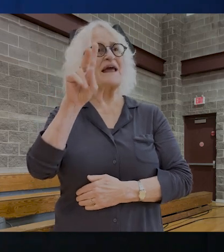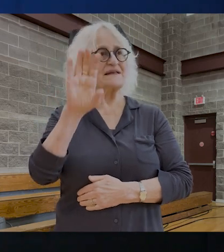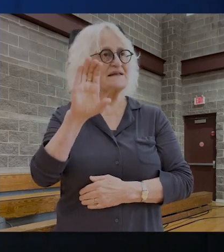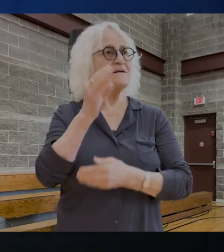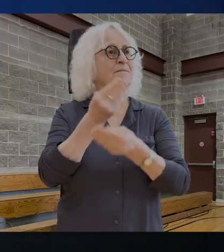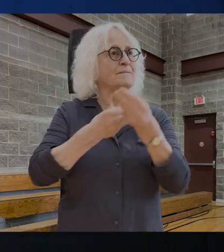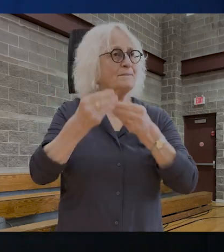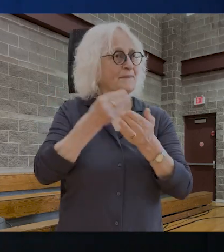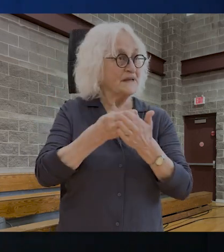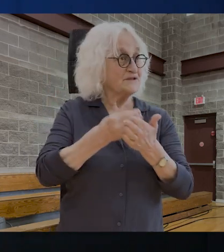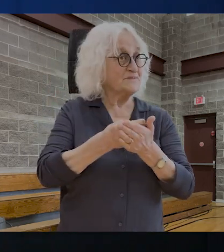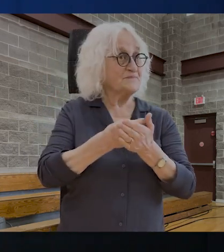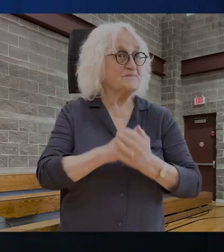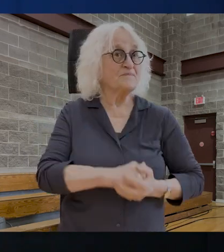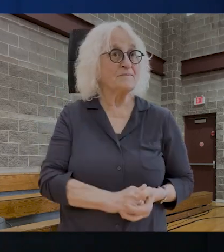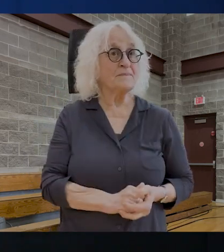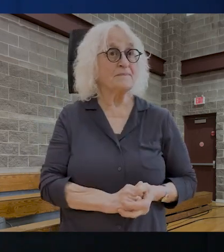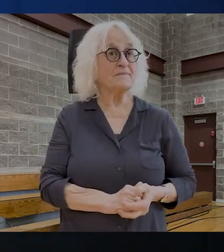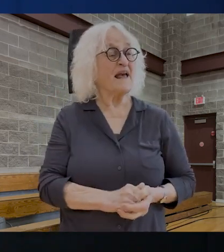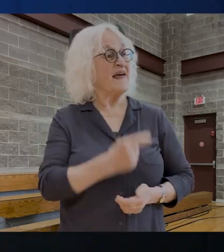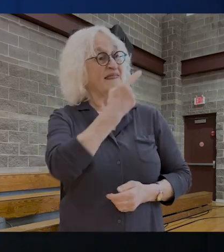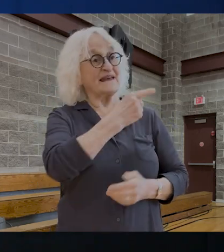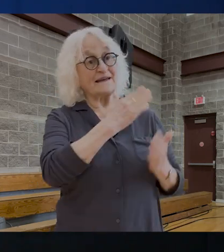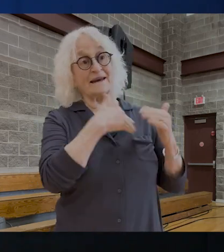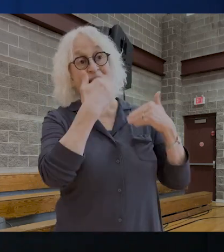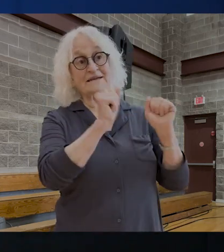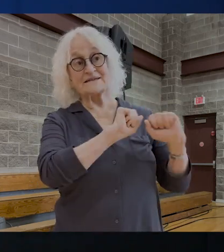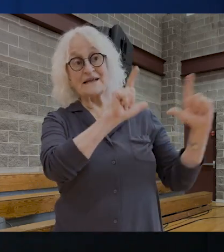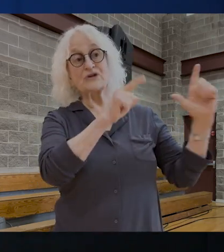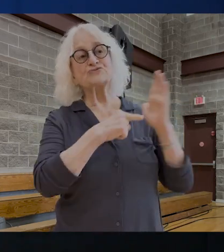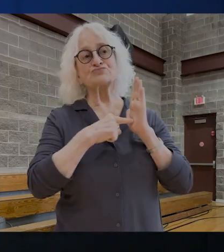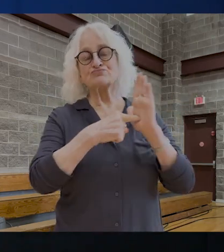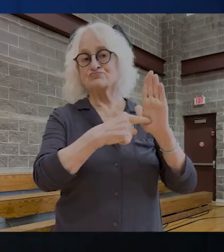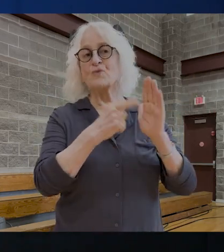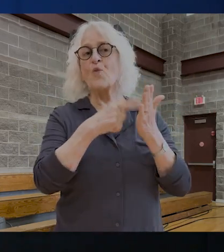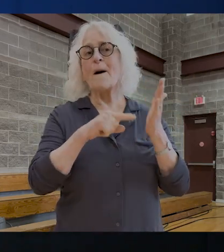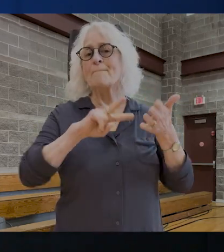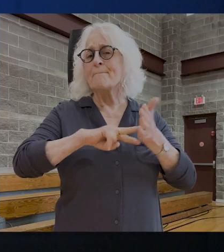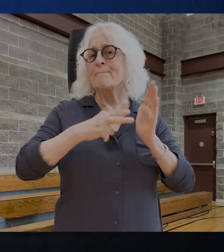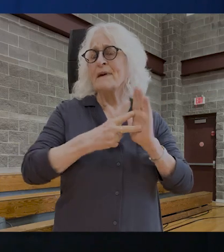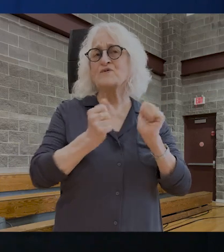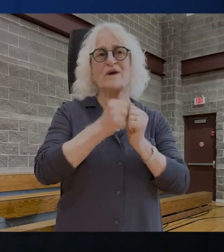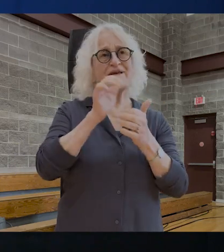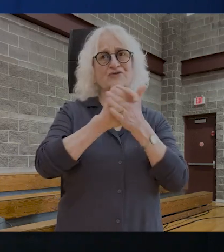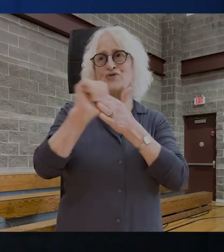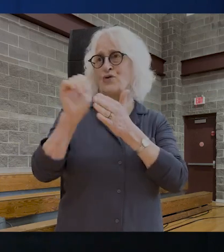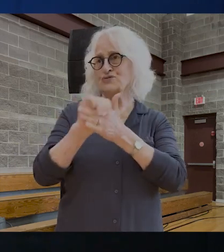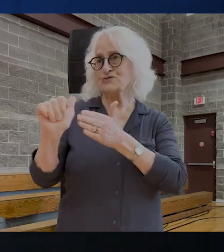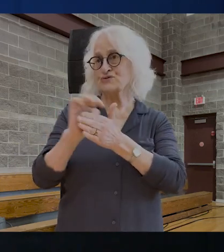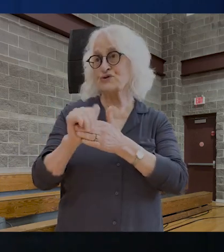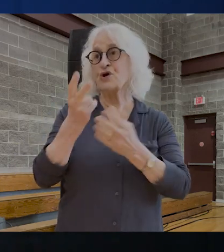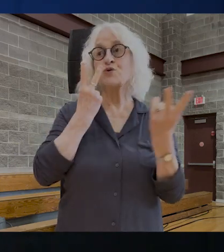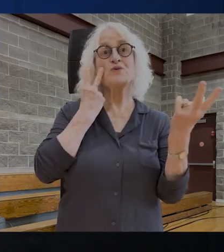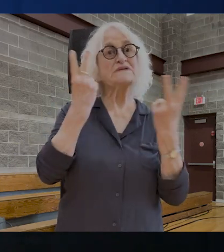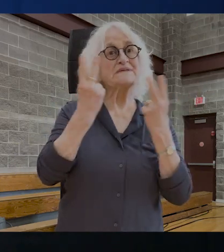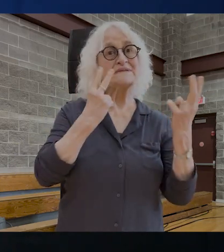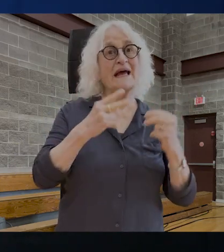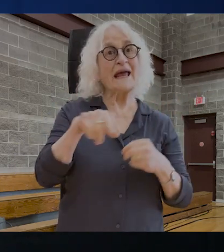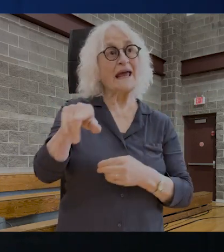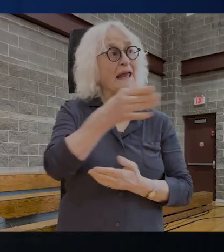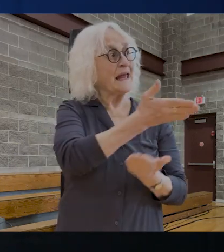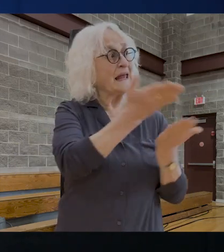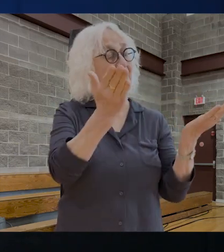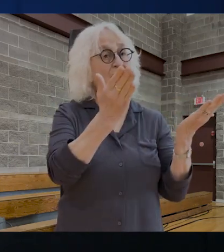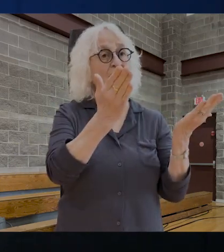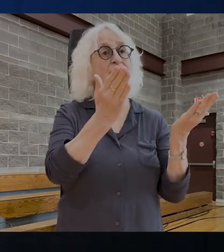City's budget. So this next slide illustrates what that means in dollars. And you'll see here